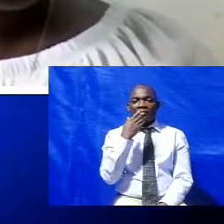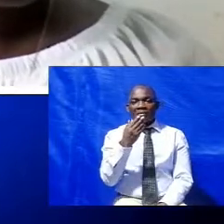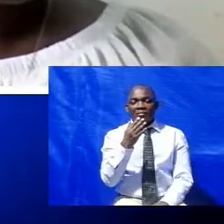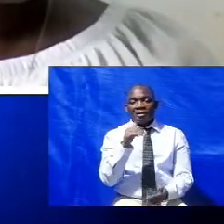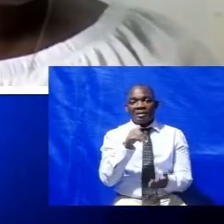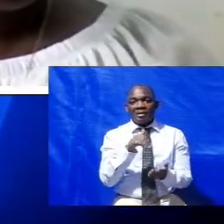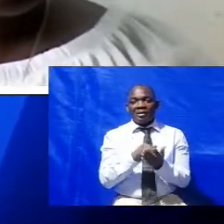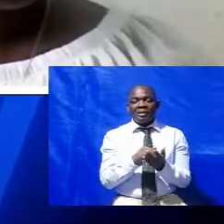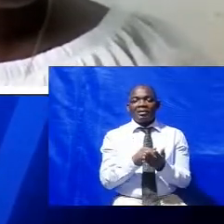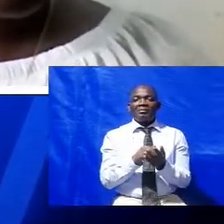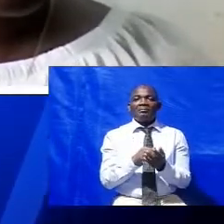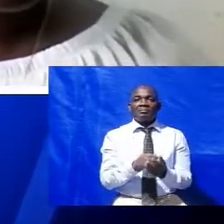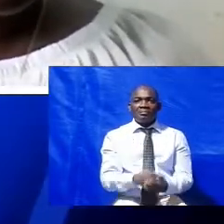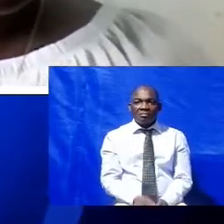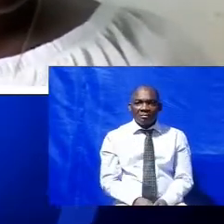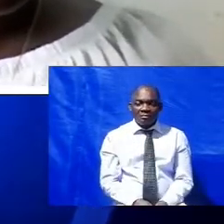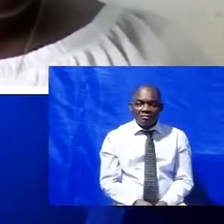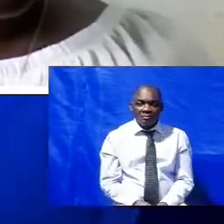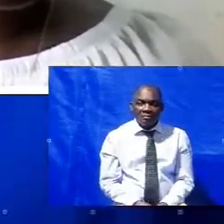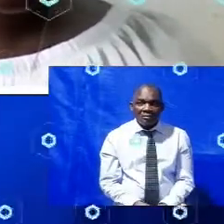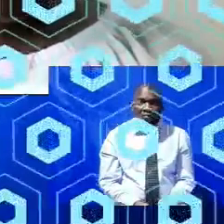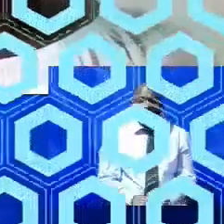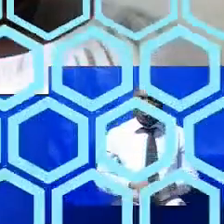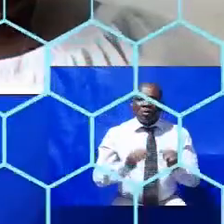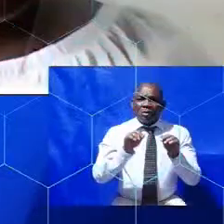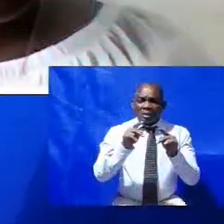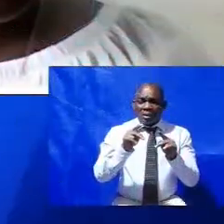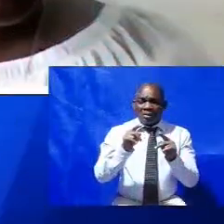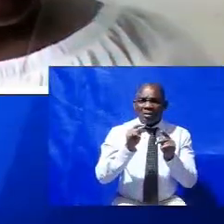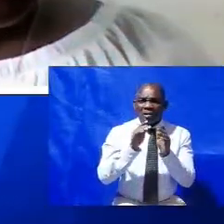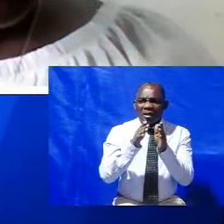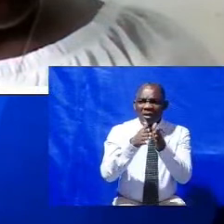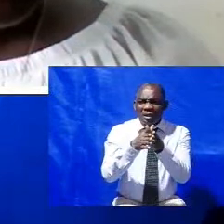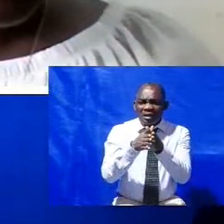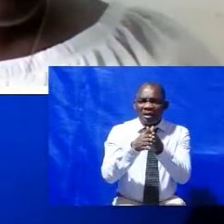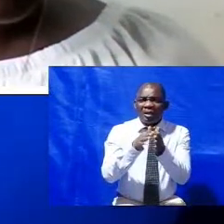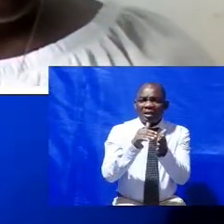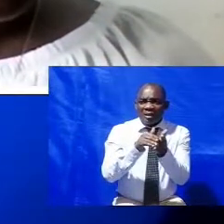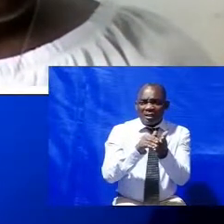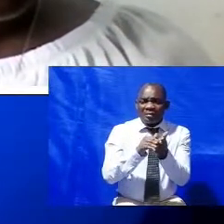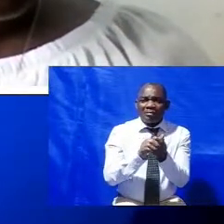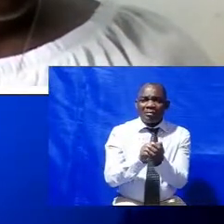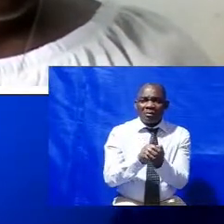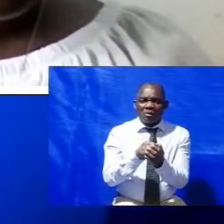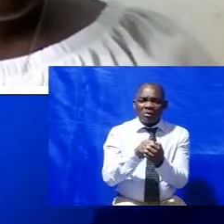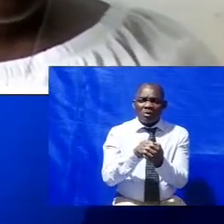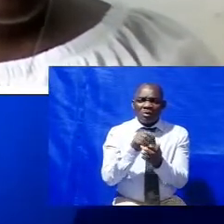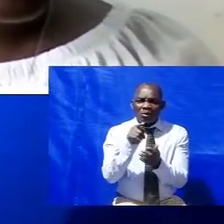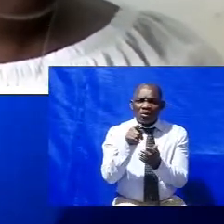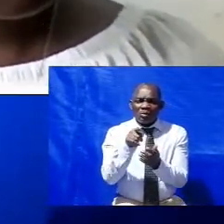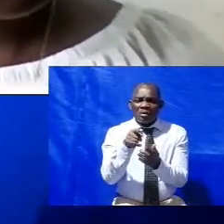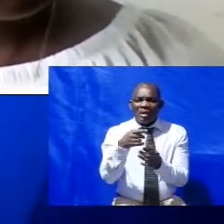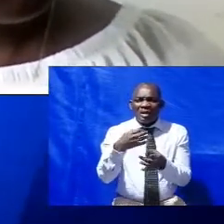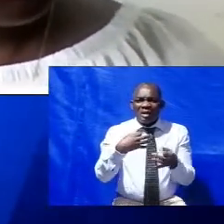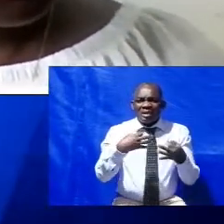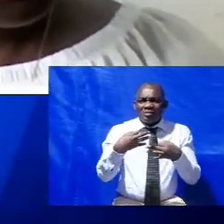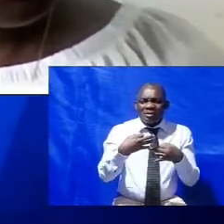Juma. Deborah, thank you again for your time. You're welcome. I want us to give people a sense